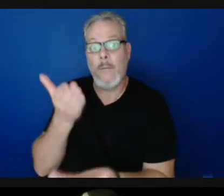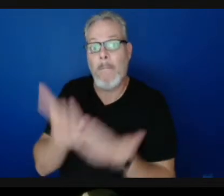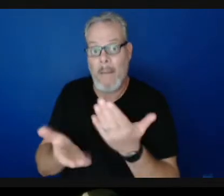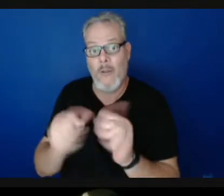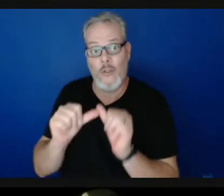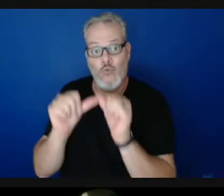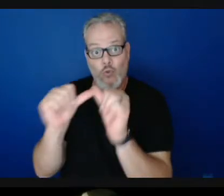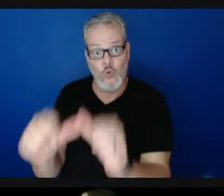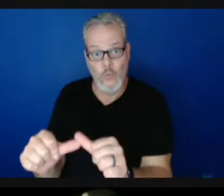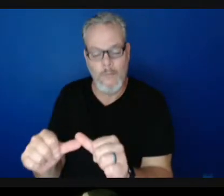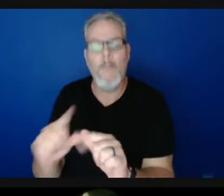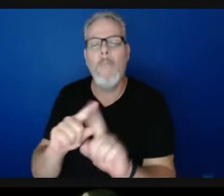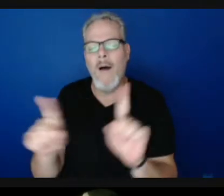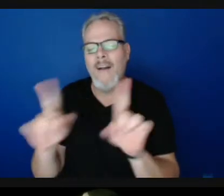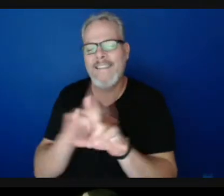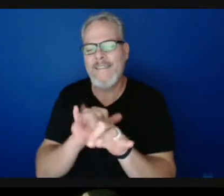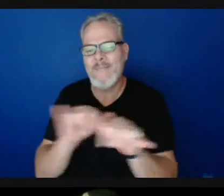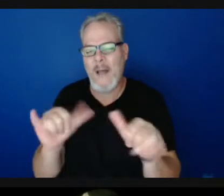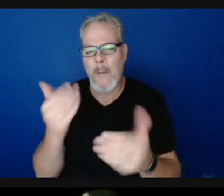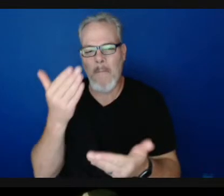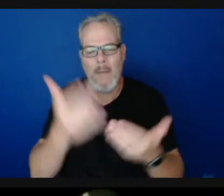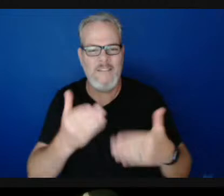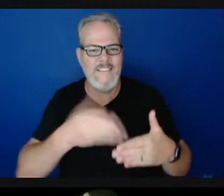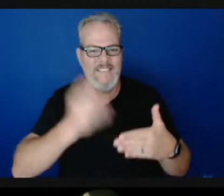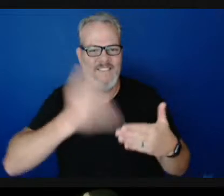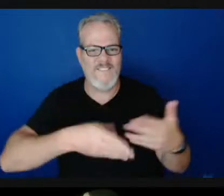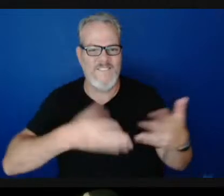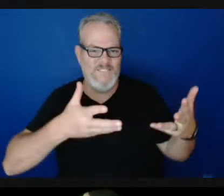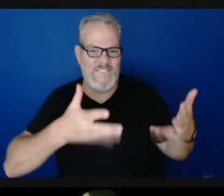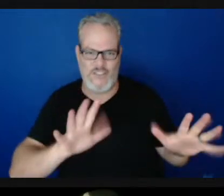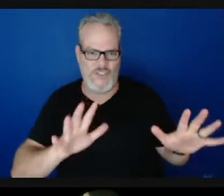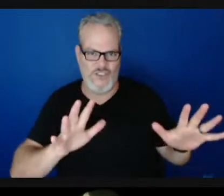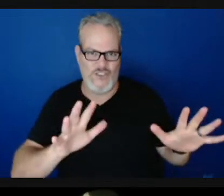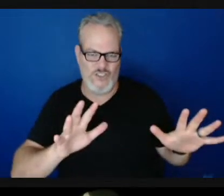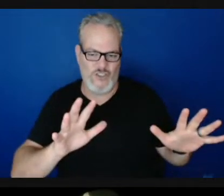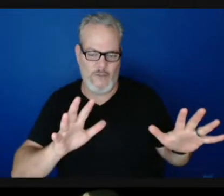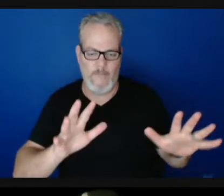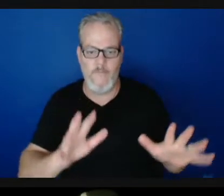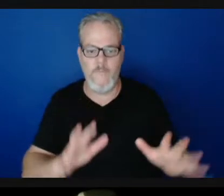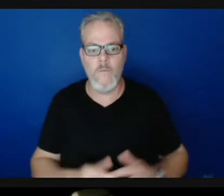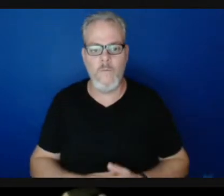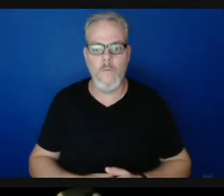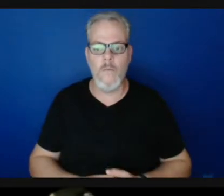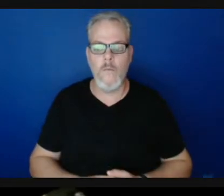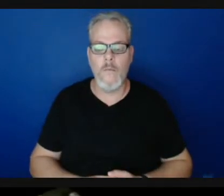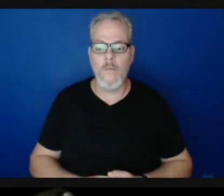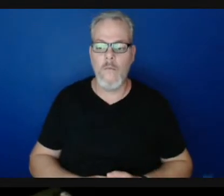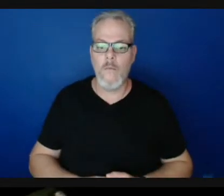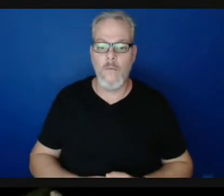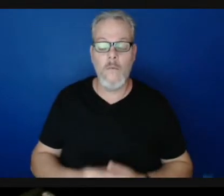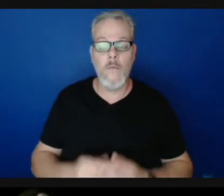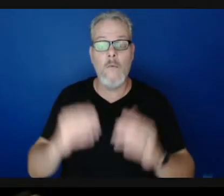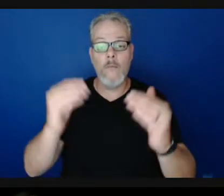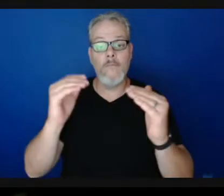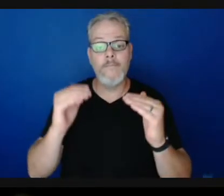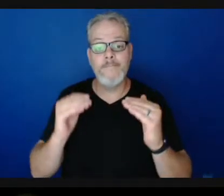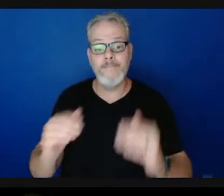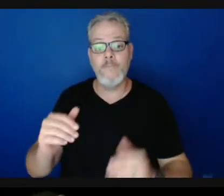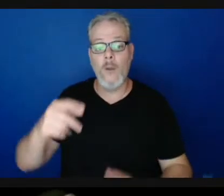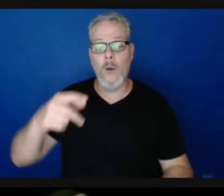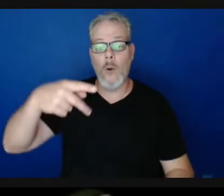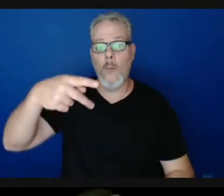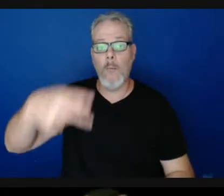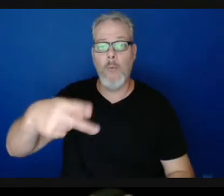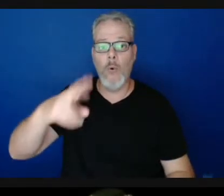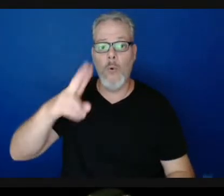There's nothing really conclusive to plot out a GPS here. And along the same lines, at Pu'u'o, even though we see quite a lot of